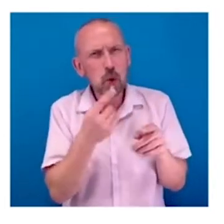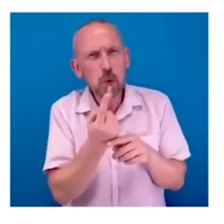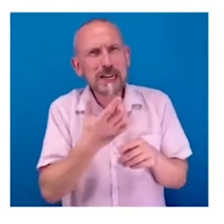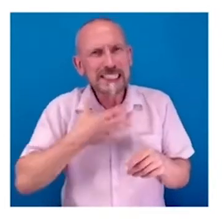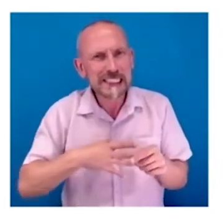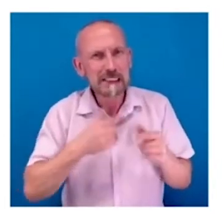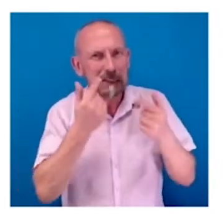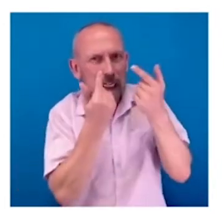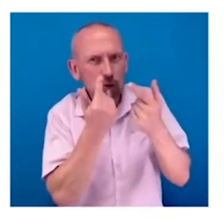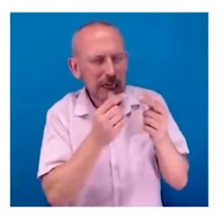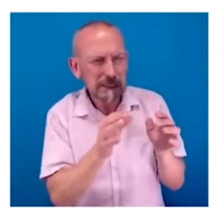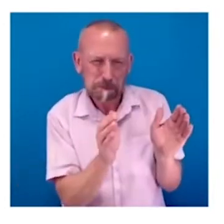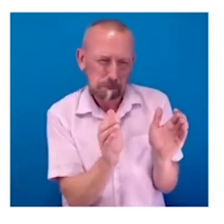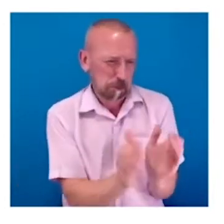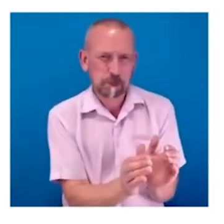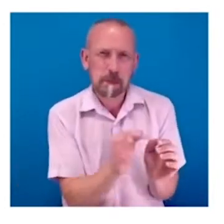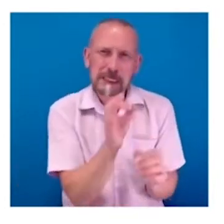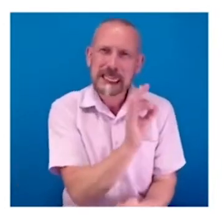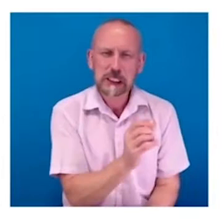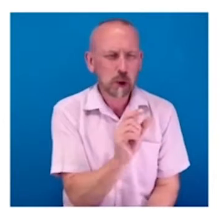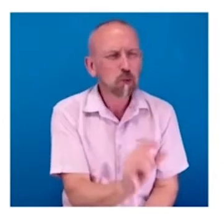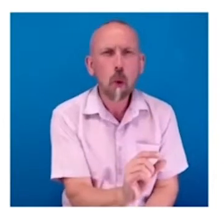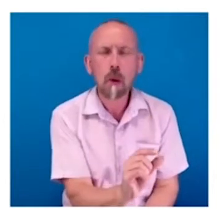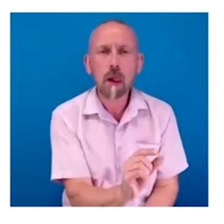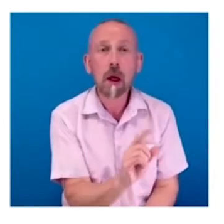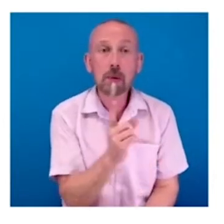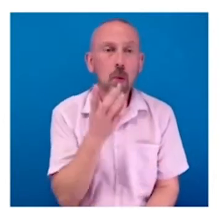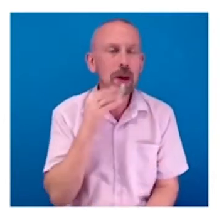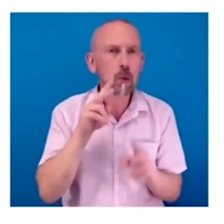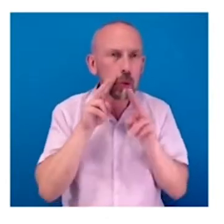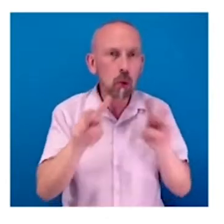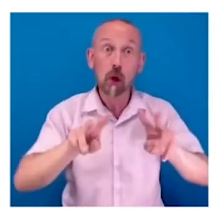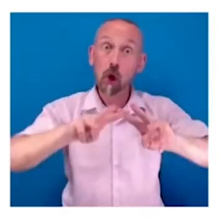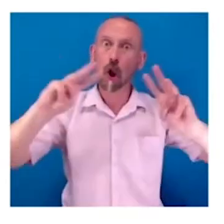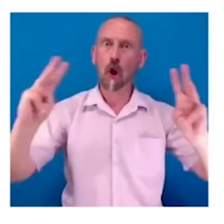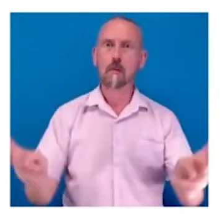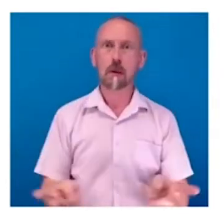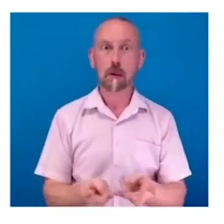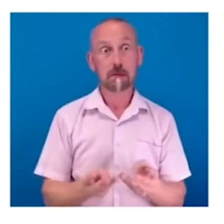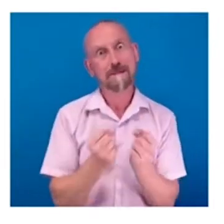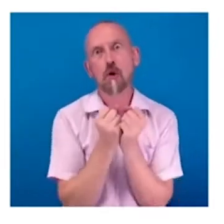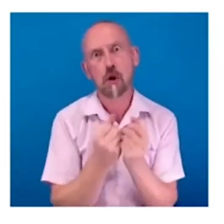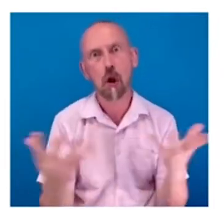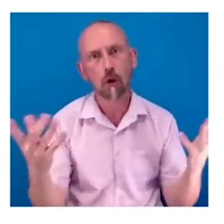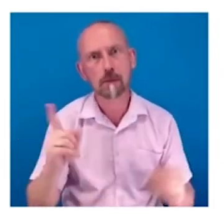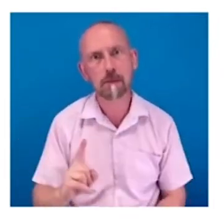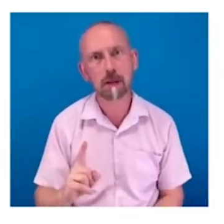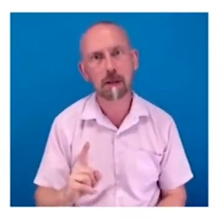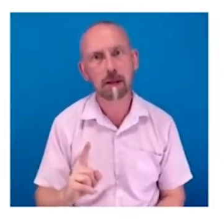globally on the planet, there's still a lot of people with that particular need. Yeah, it's very